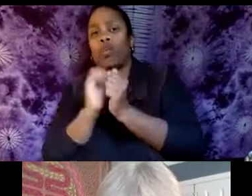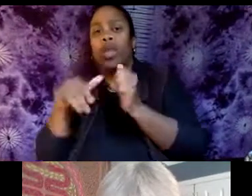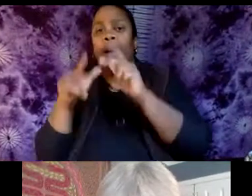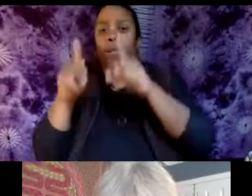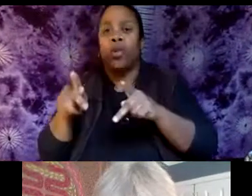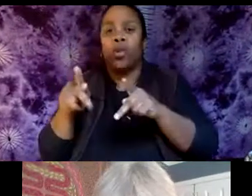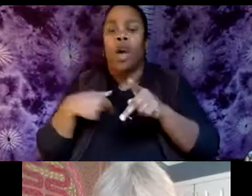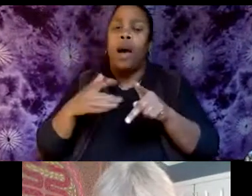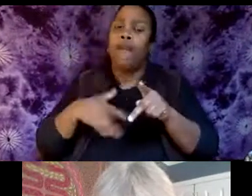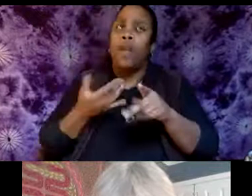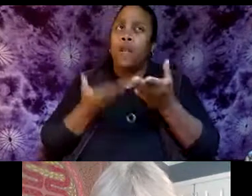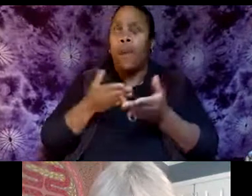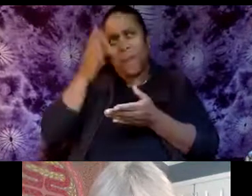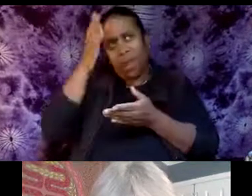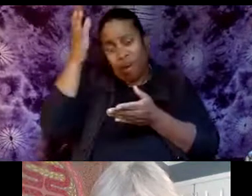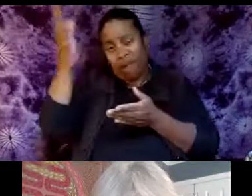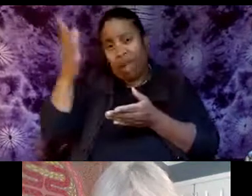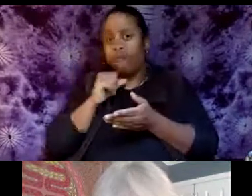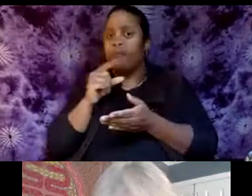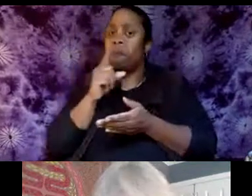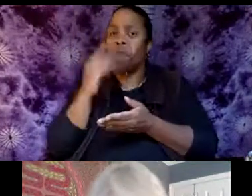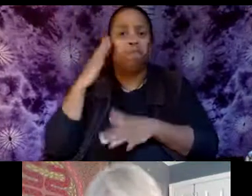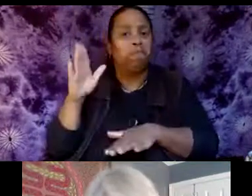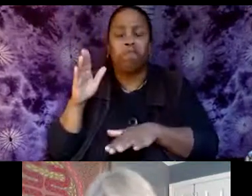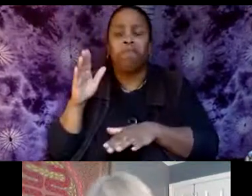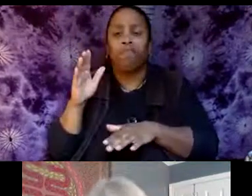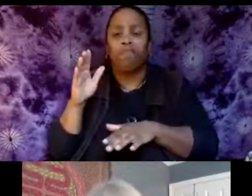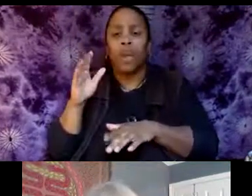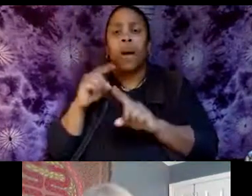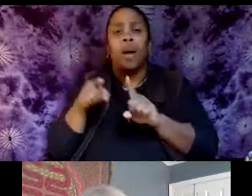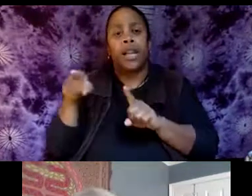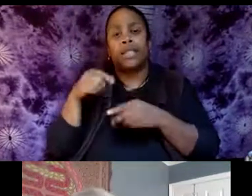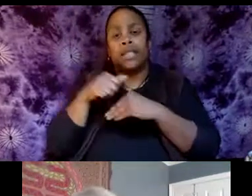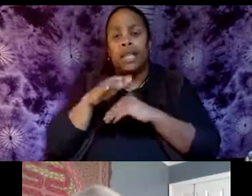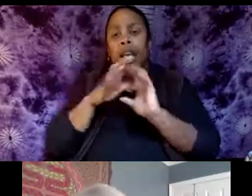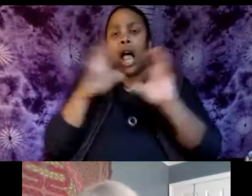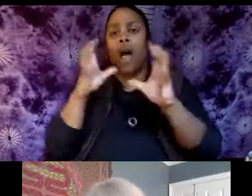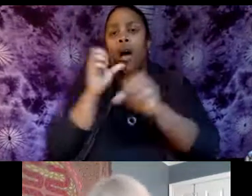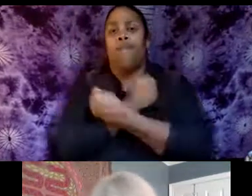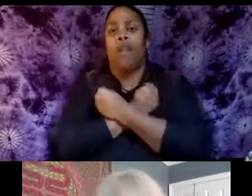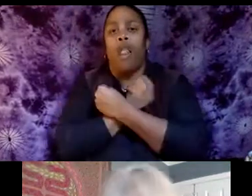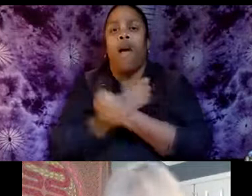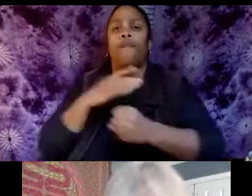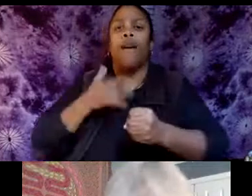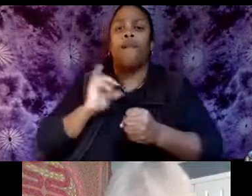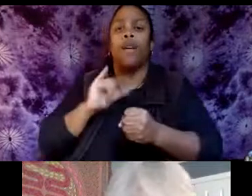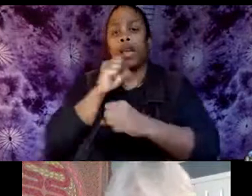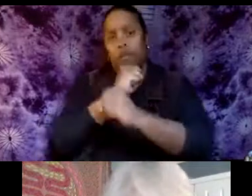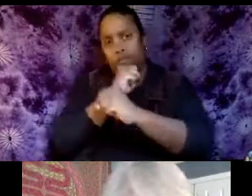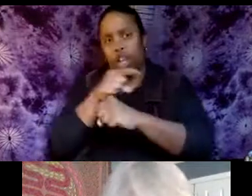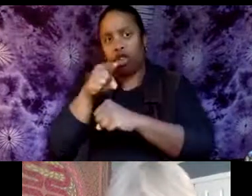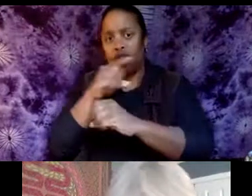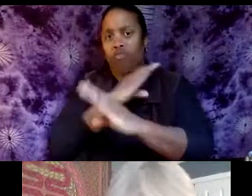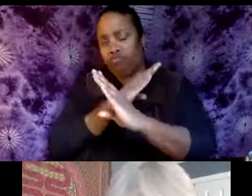maybe a grandfather, but I'm not sure. Anyway, he's sending a lot of love, and I feel like he's protecting you. He's watching over you,